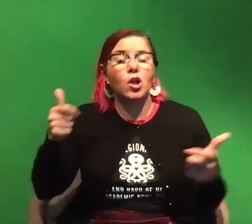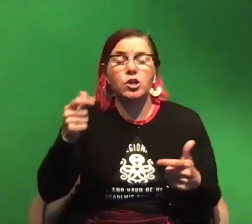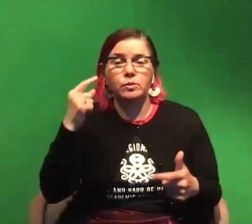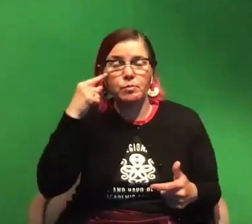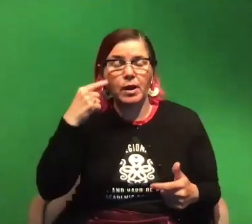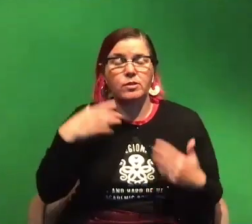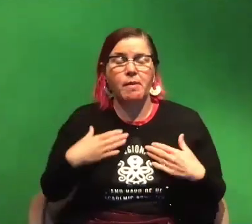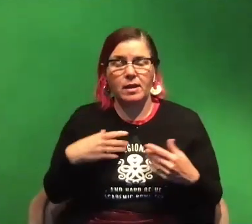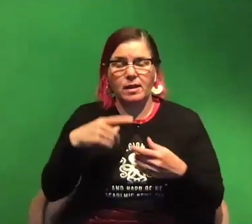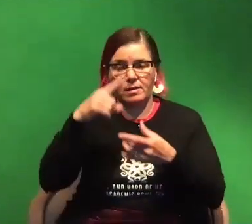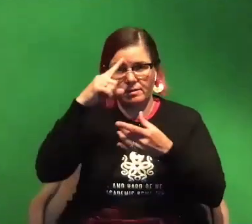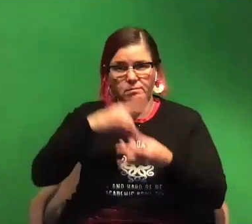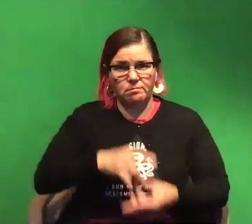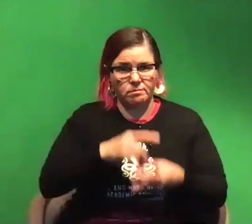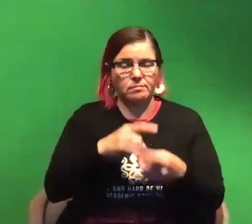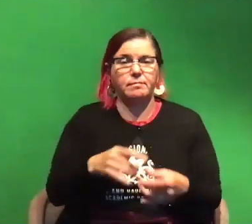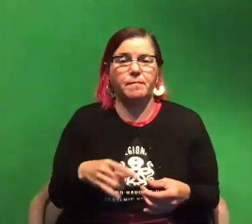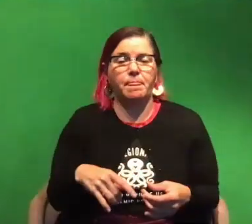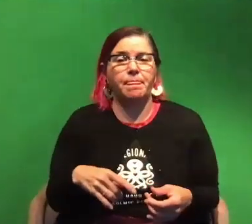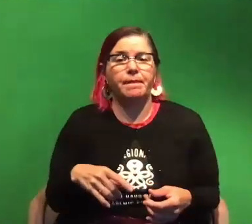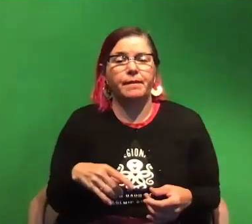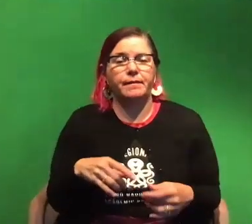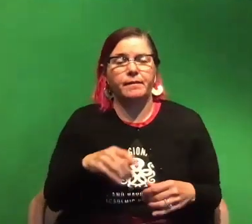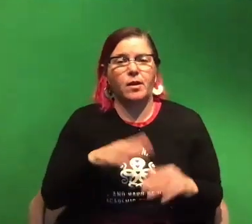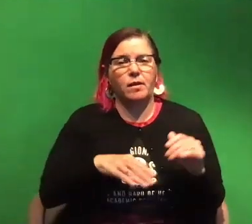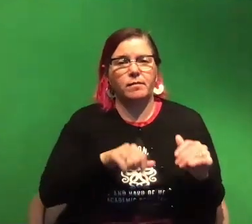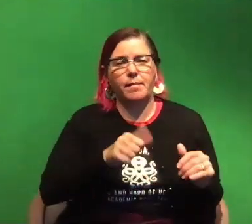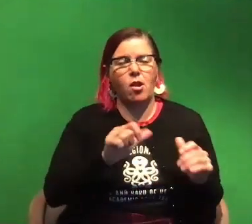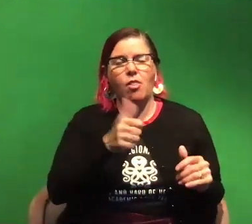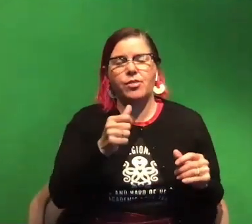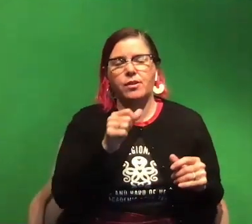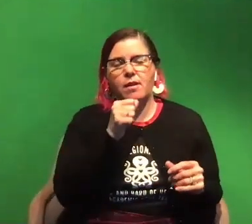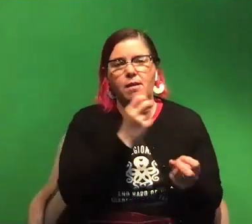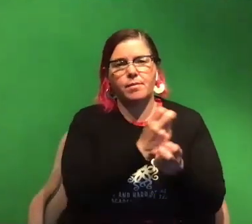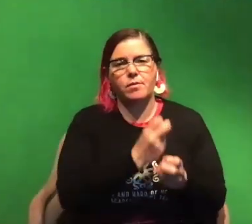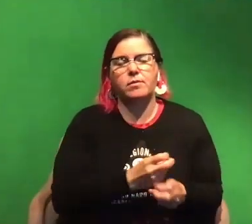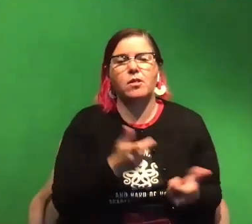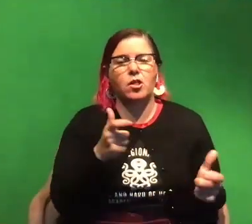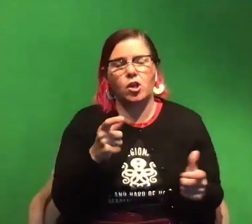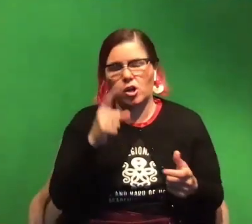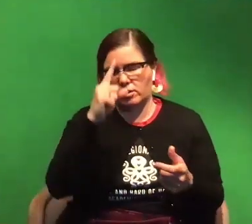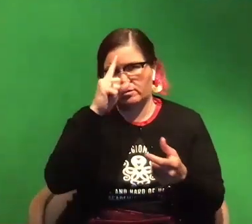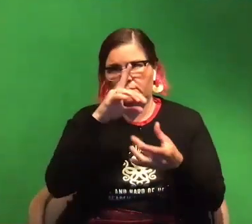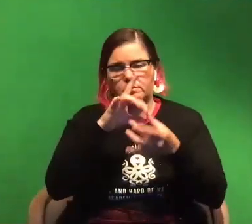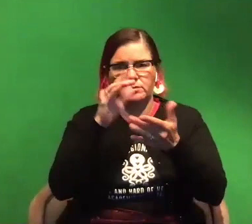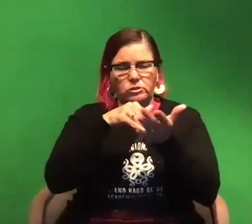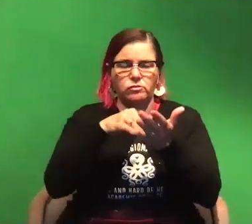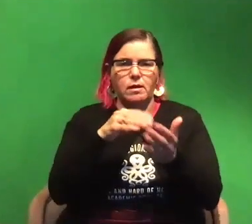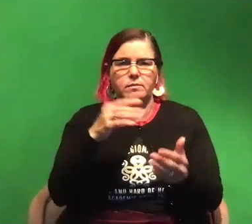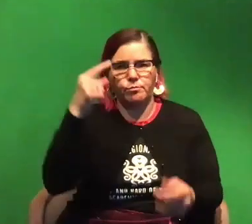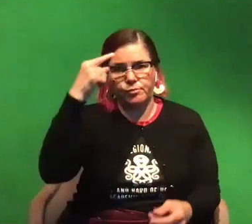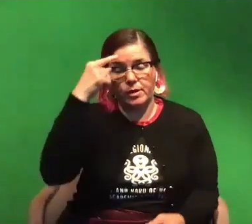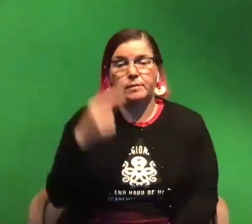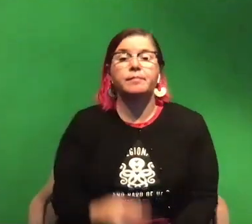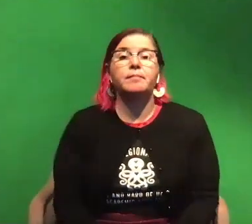ratio out of any invertebrate. So very, very large centralized brains. And they, even